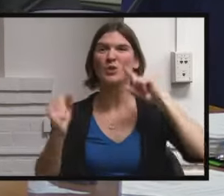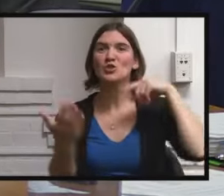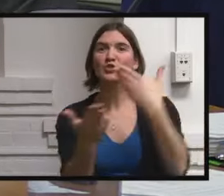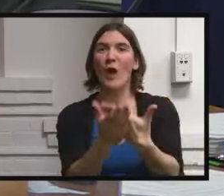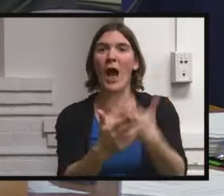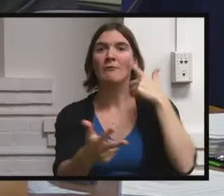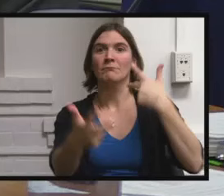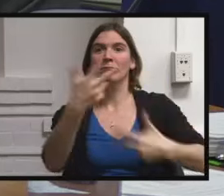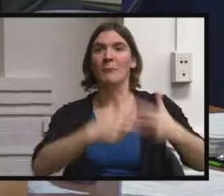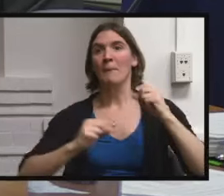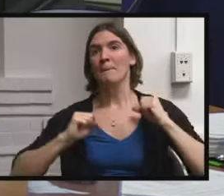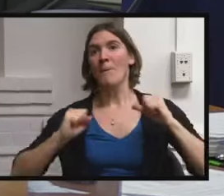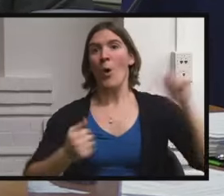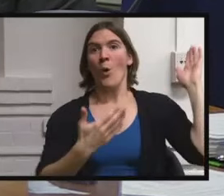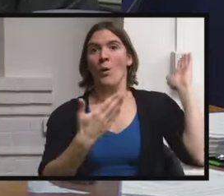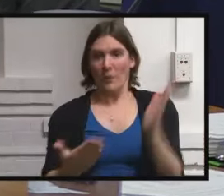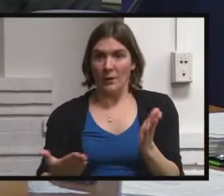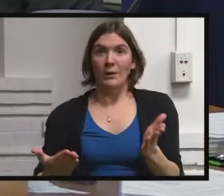delivered today in the